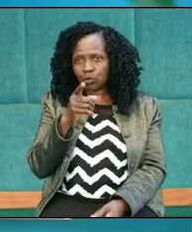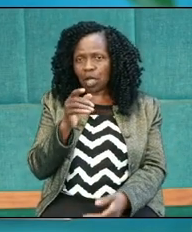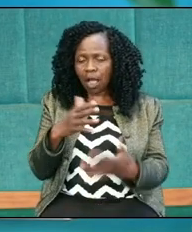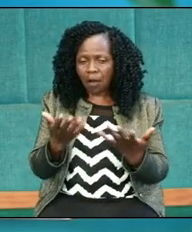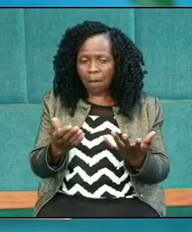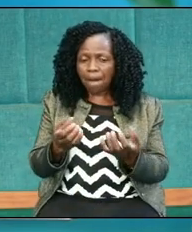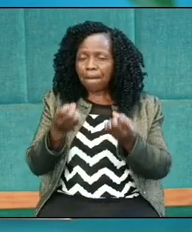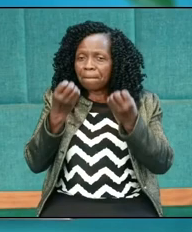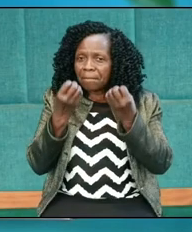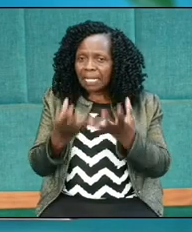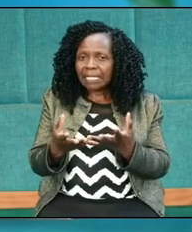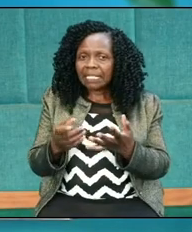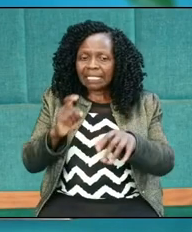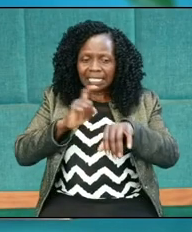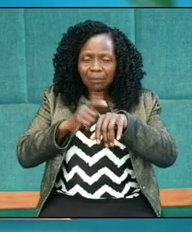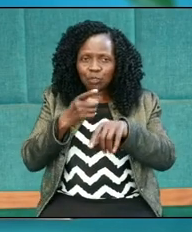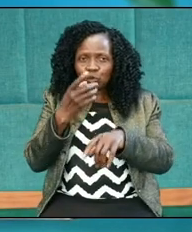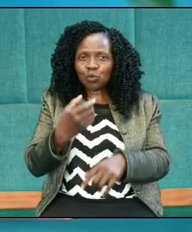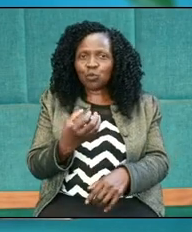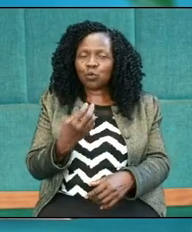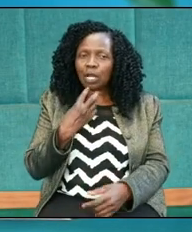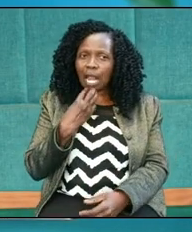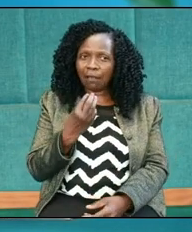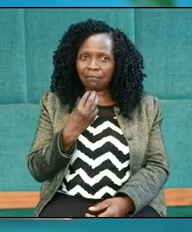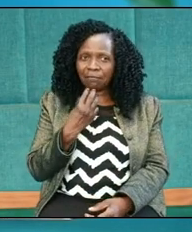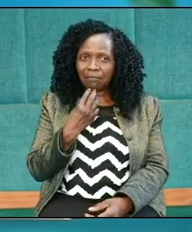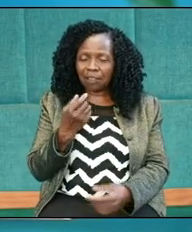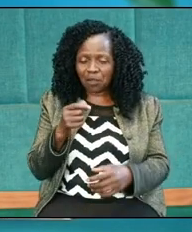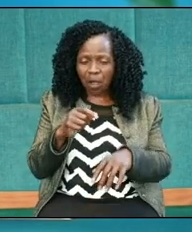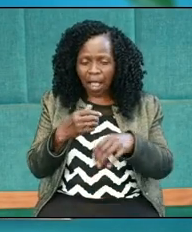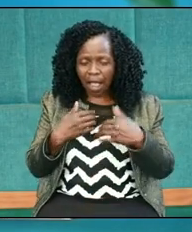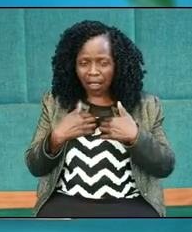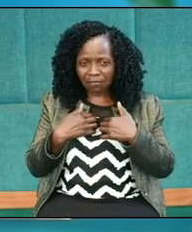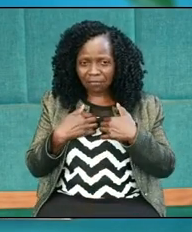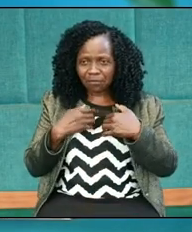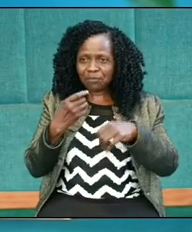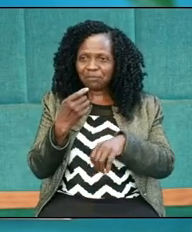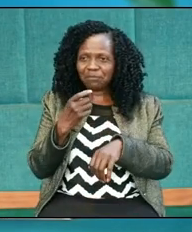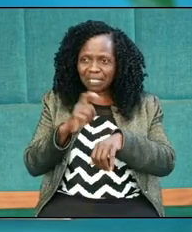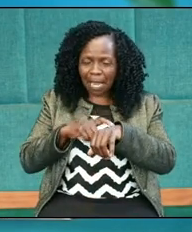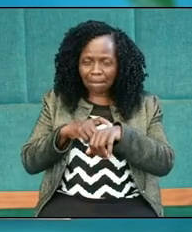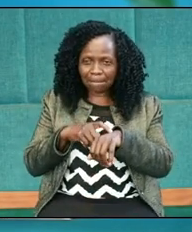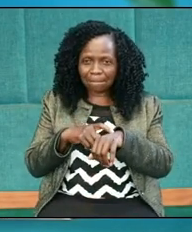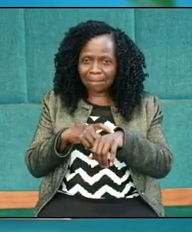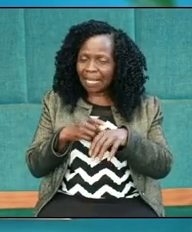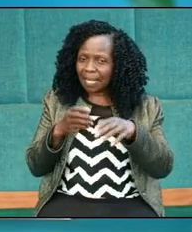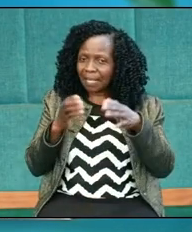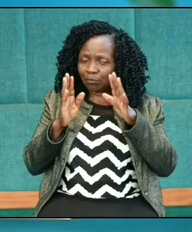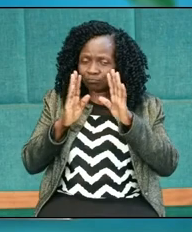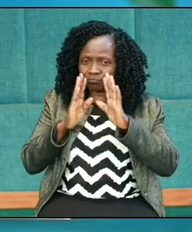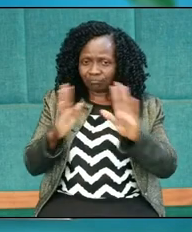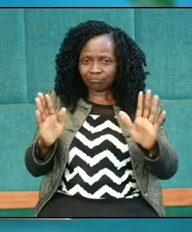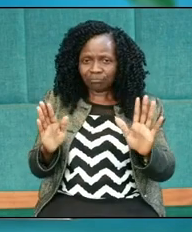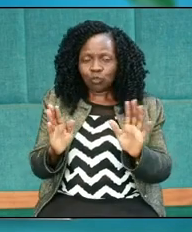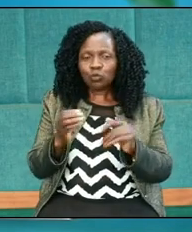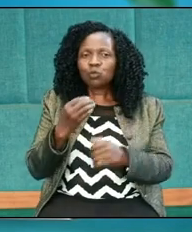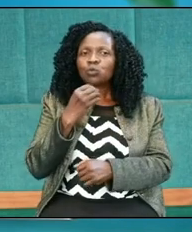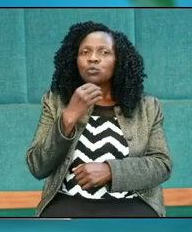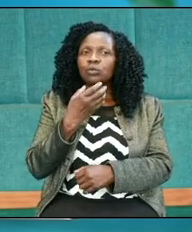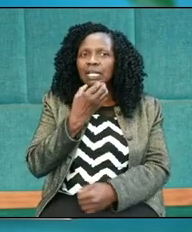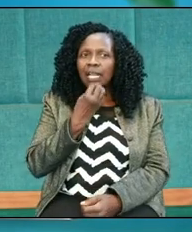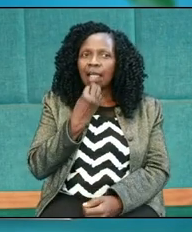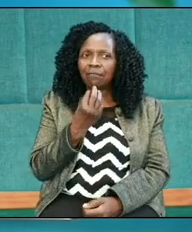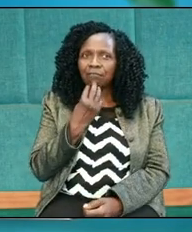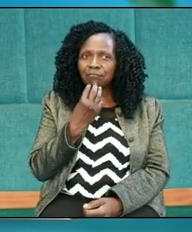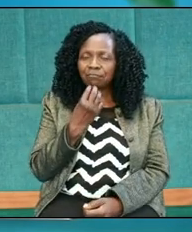many times do you laugh? And you have put aside time specifically to laugh. You see, there's a way we have